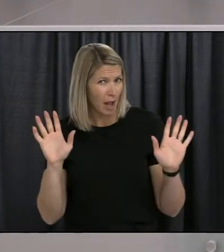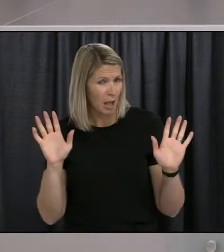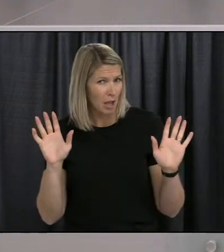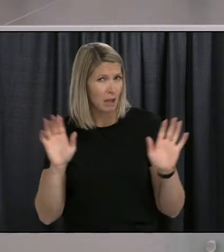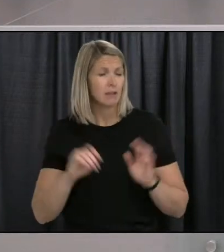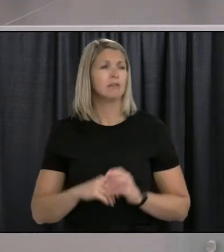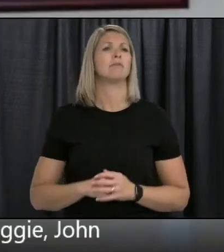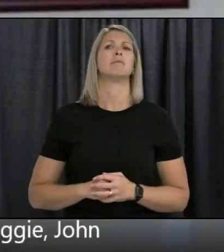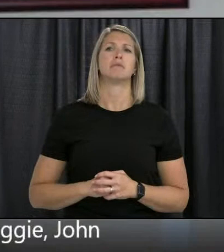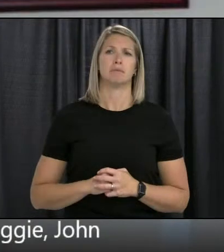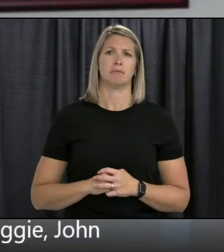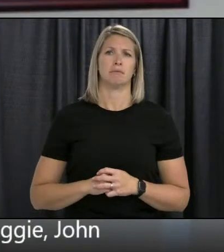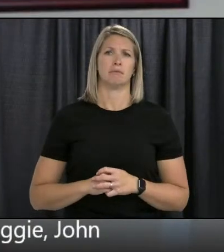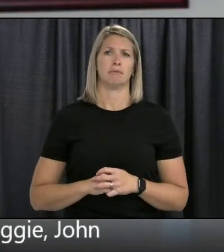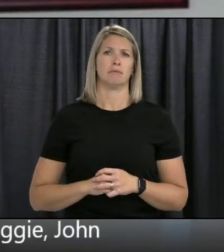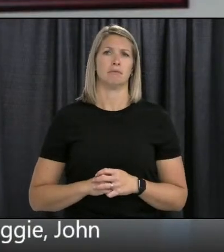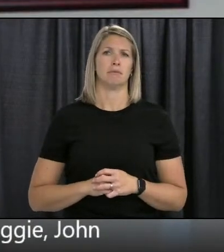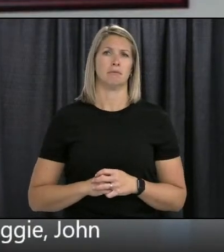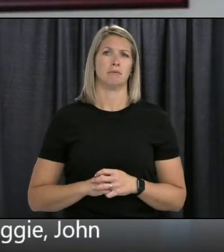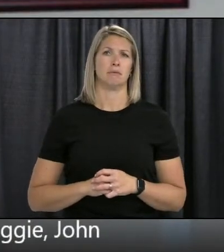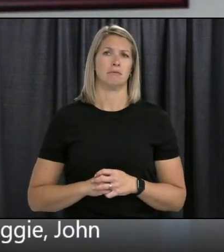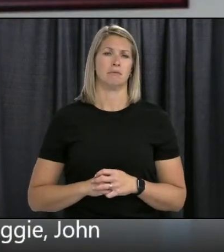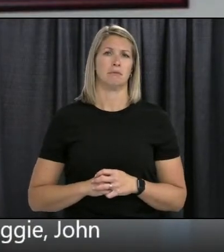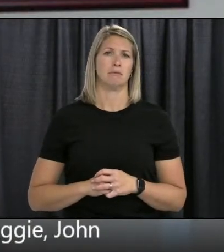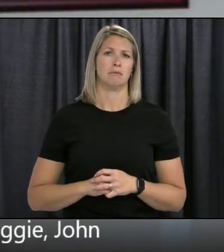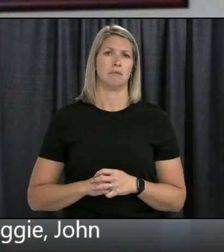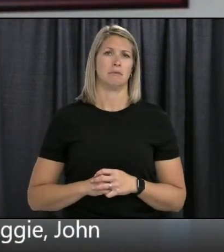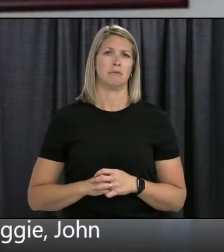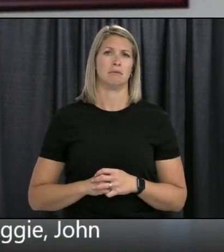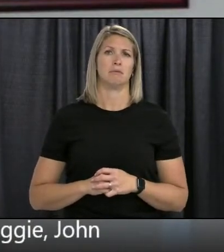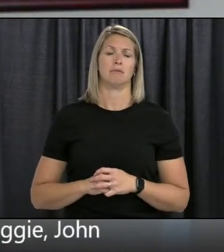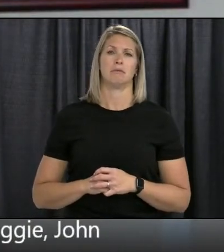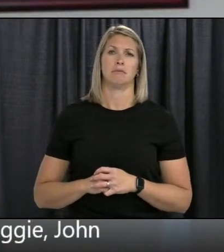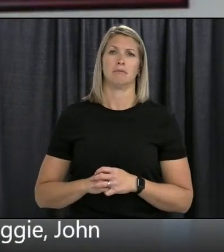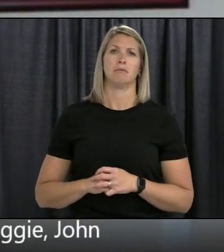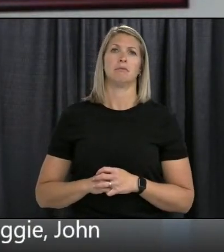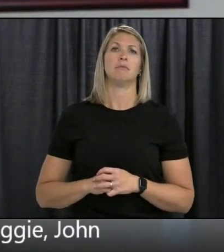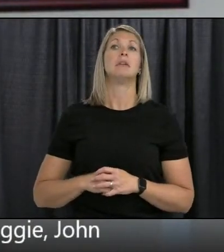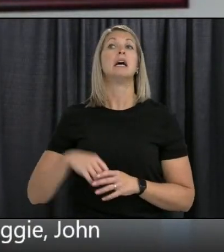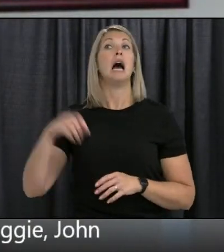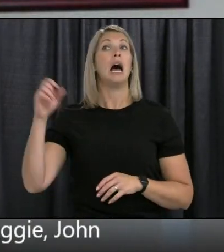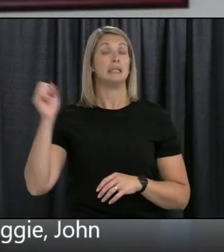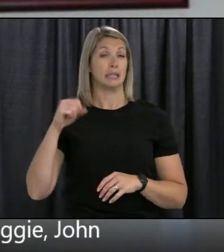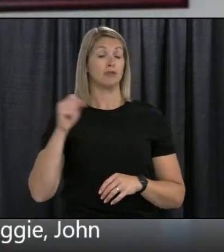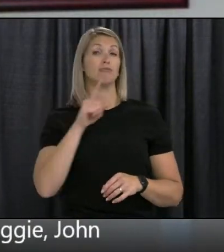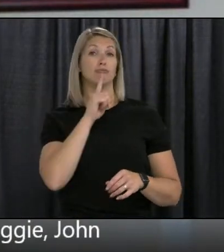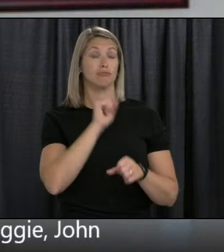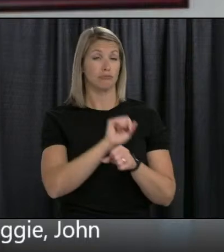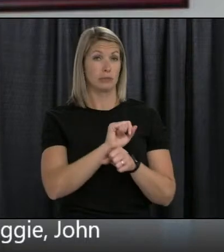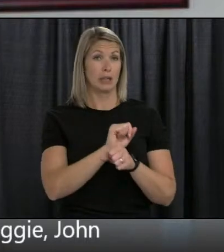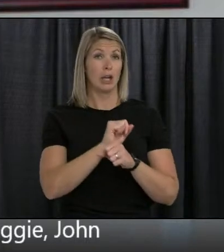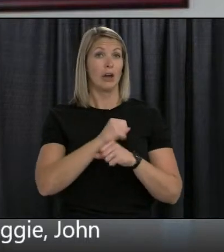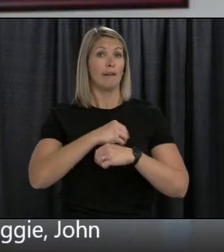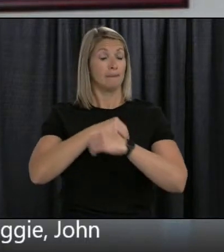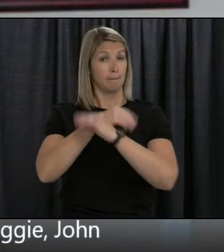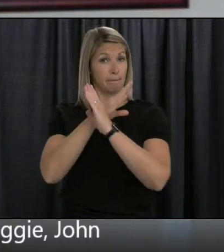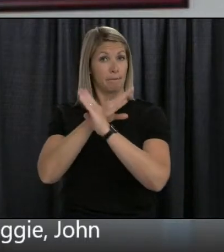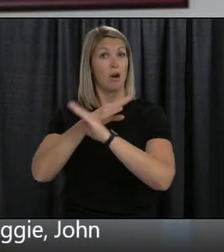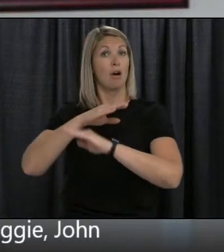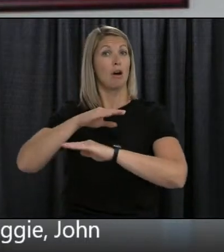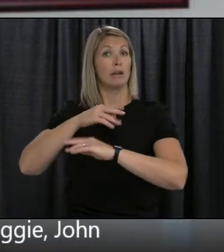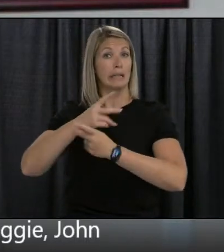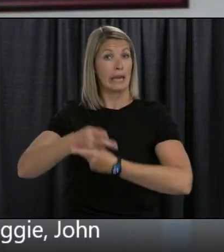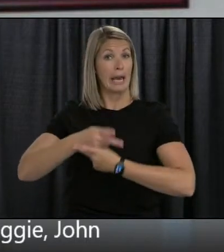care. Yes, there was a rolling extension of virtual care